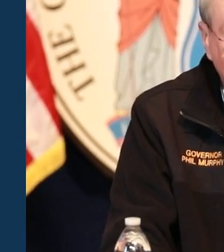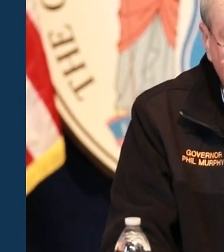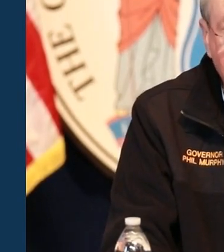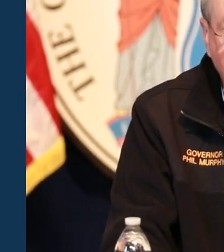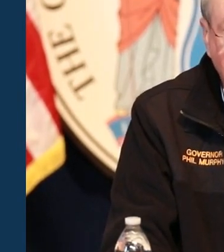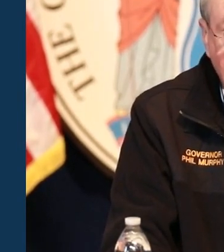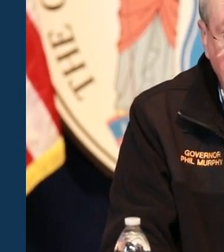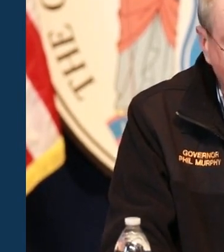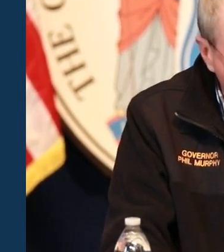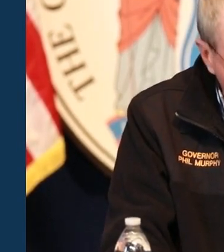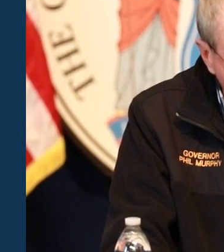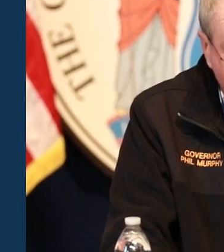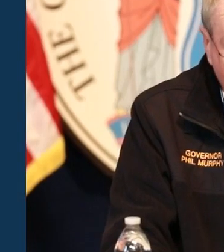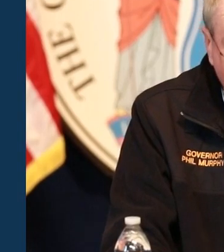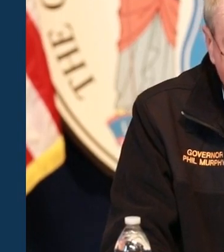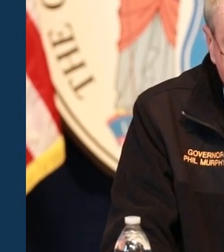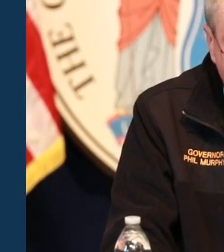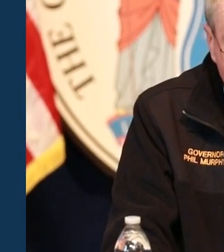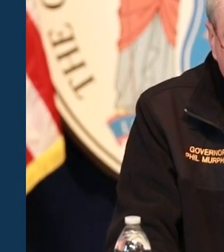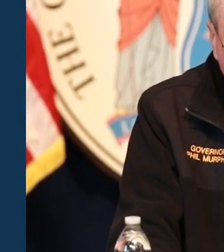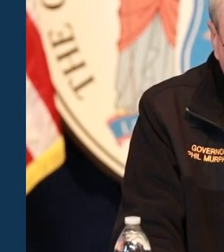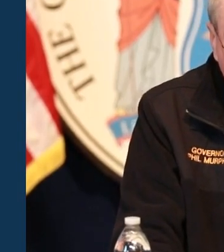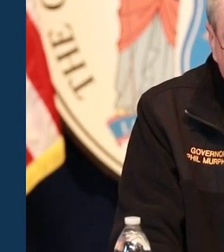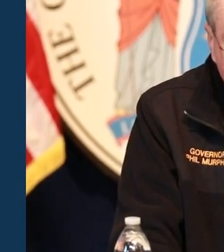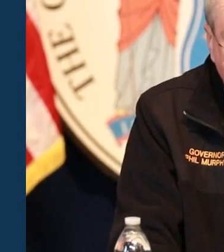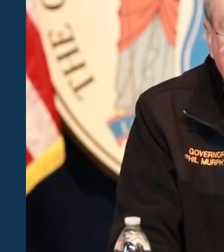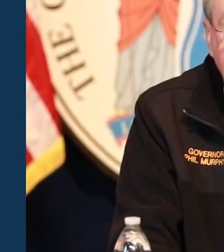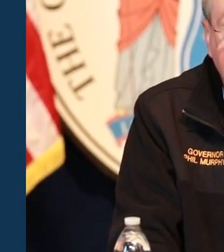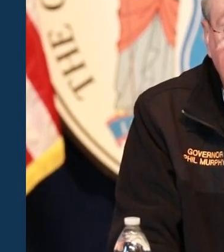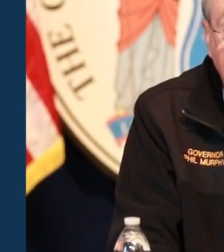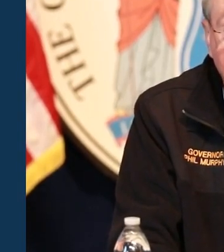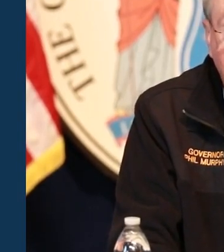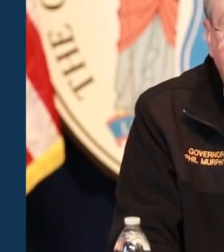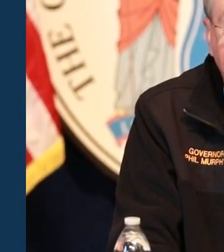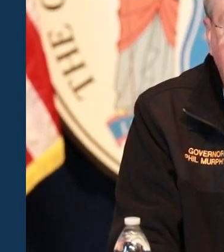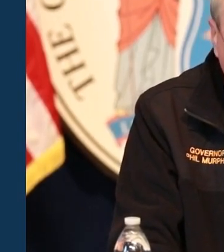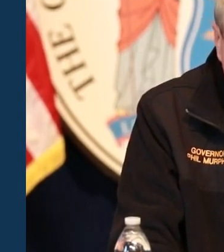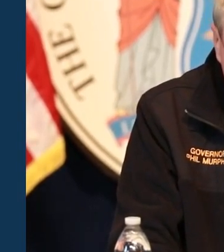first steps. Again, on the master website, simply go to